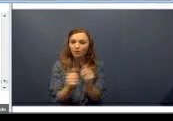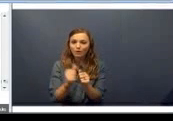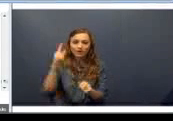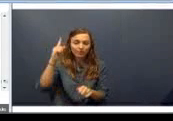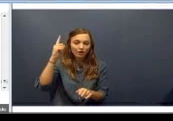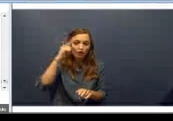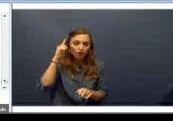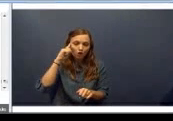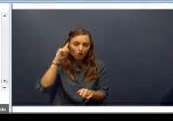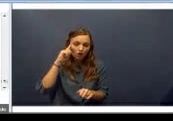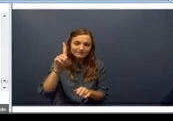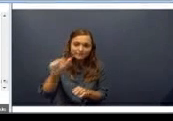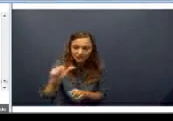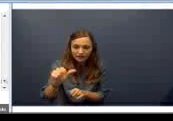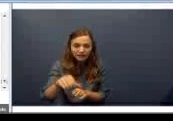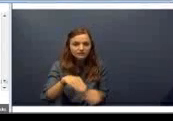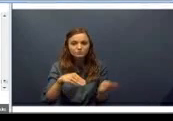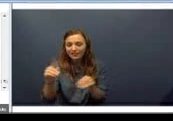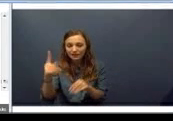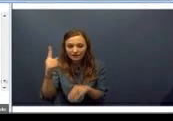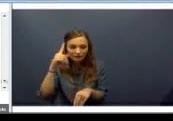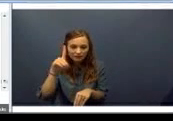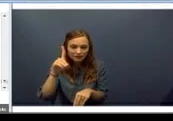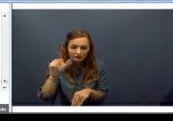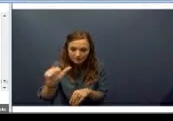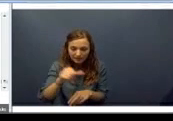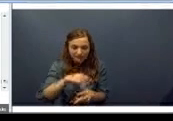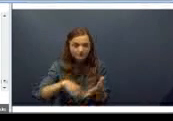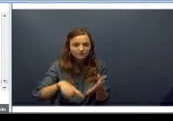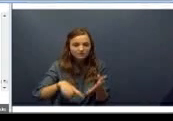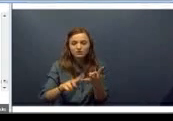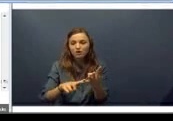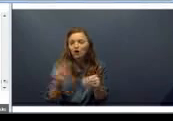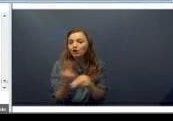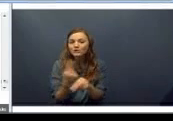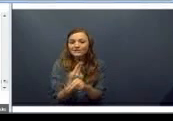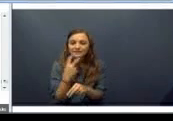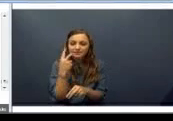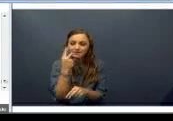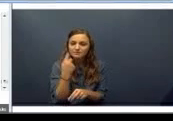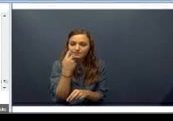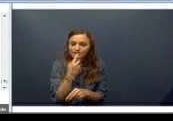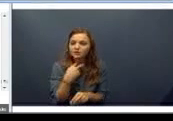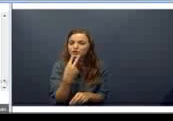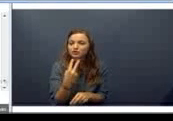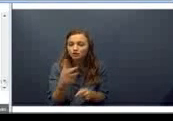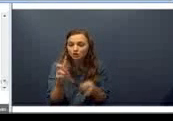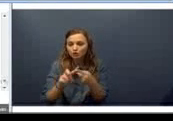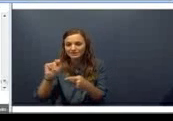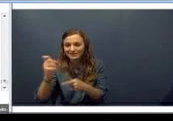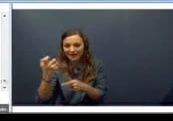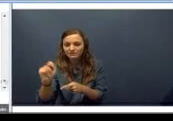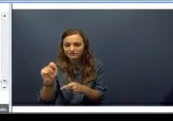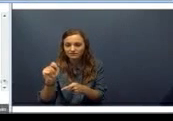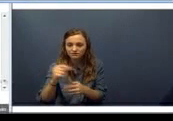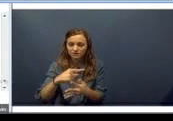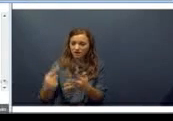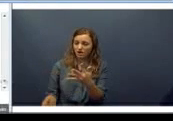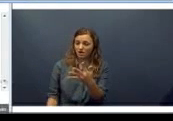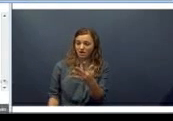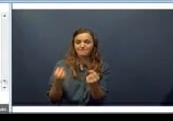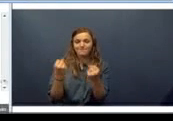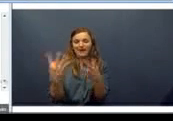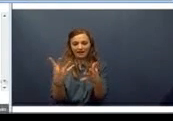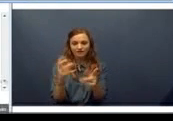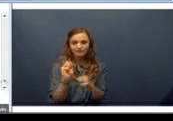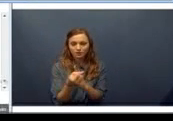type, but people with cognitive or learning disabilities, mobility impairments, or people using speech-to-text are just a few of the